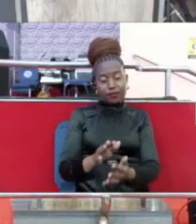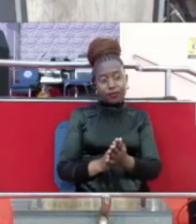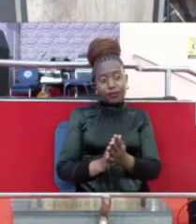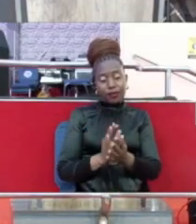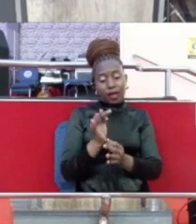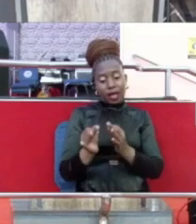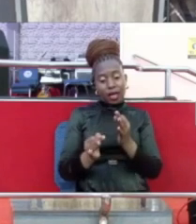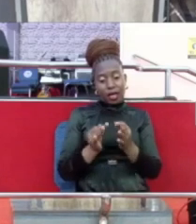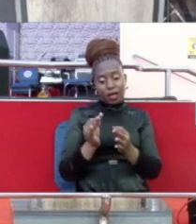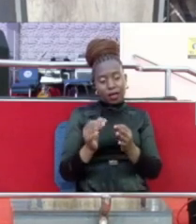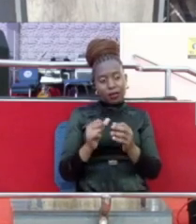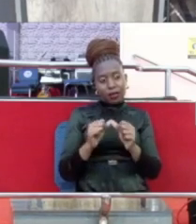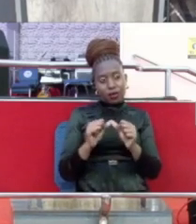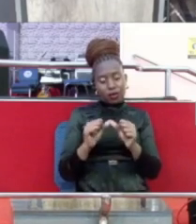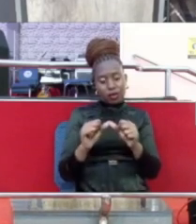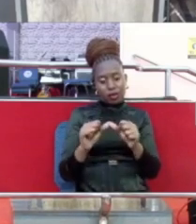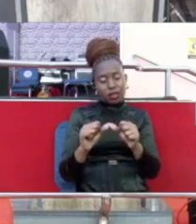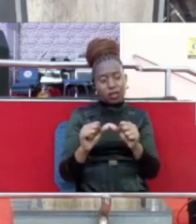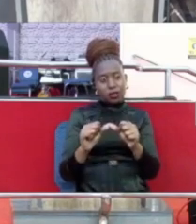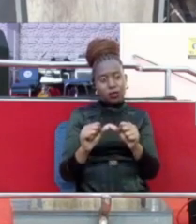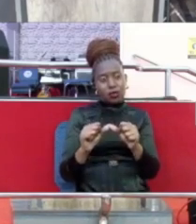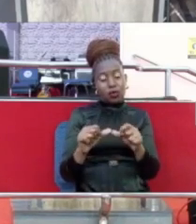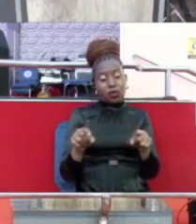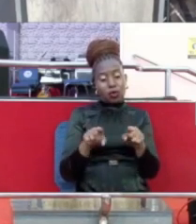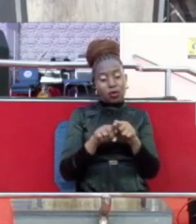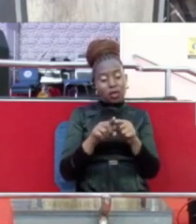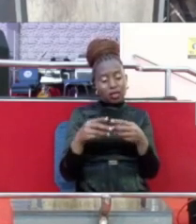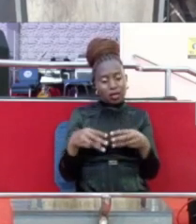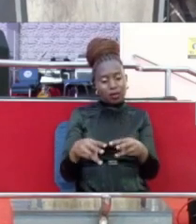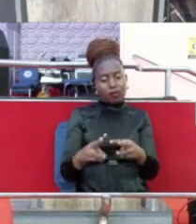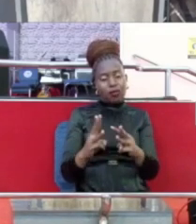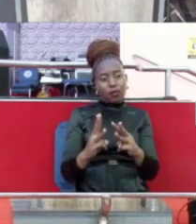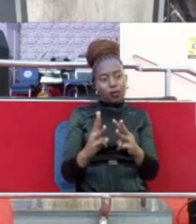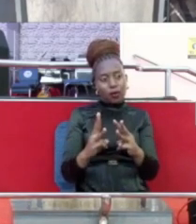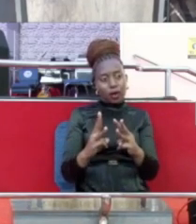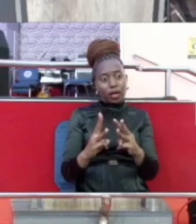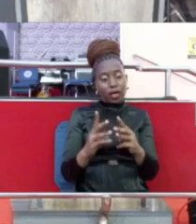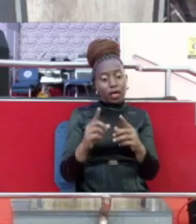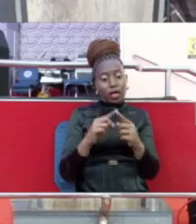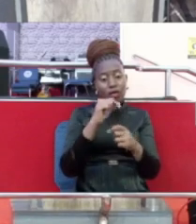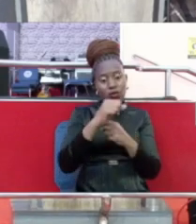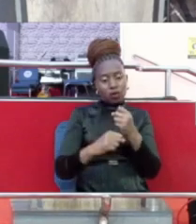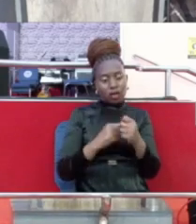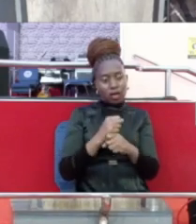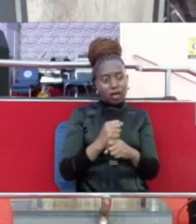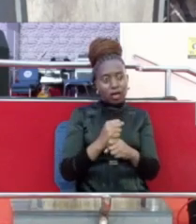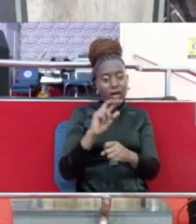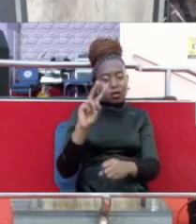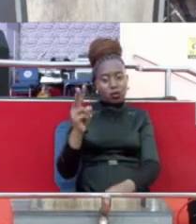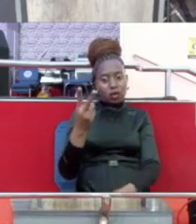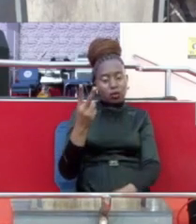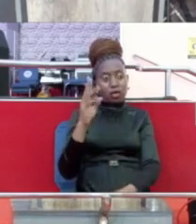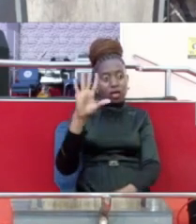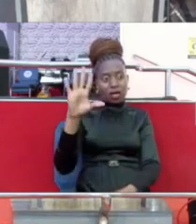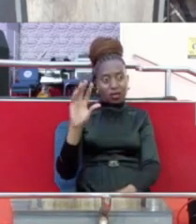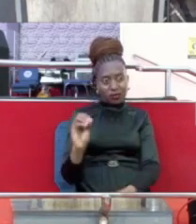year 2050. Kwa sababu mambo yakiendelea vile alivyo hadi mwaka 2050, the Maasai as a